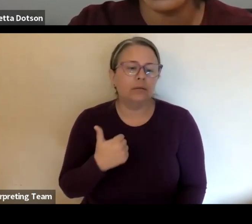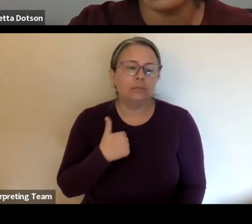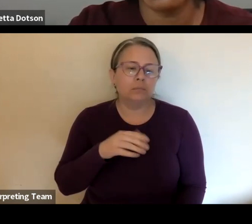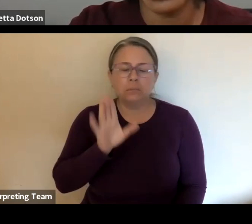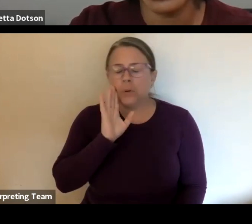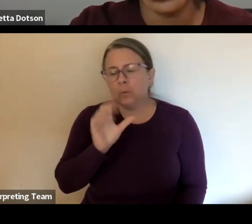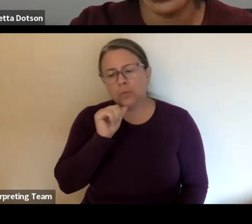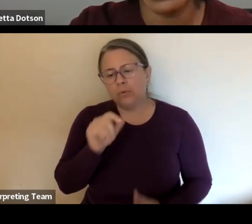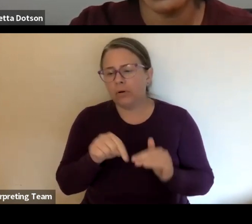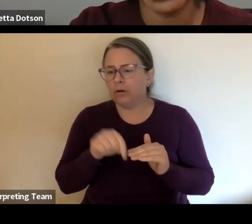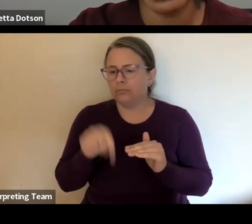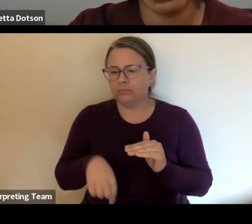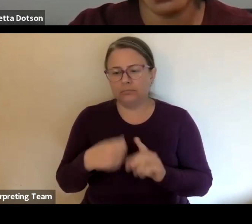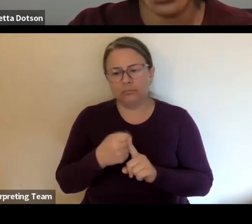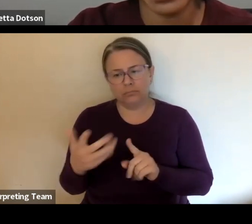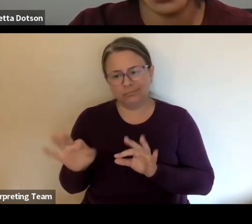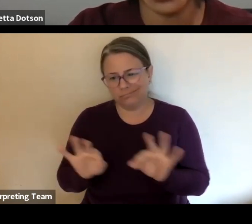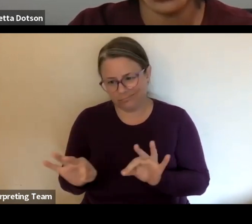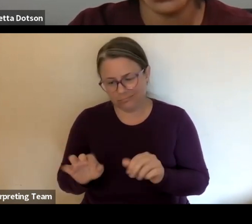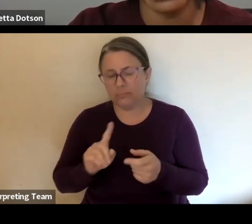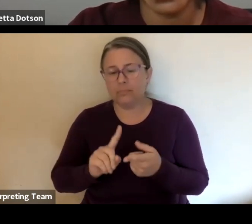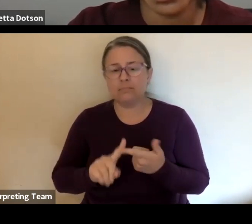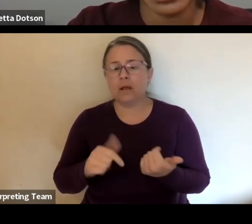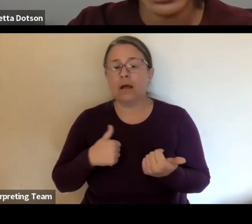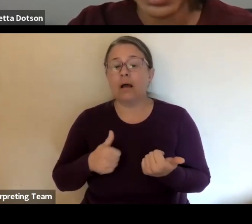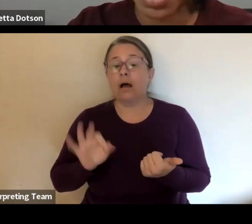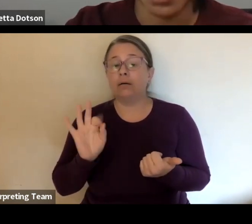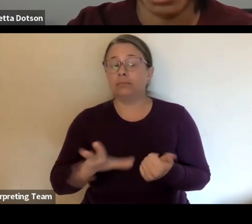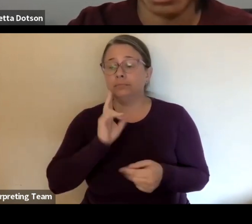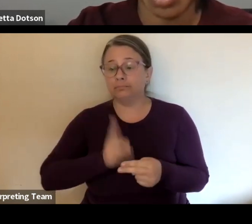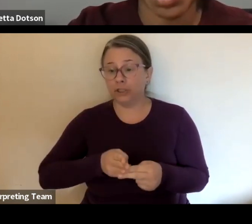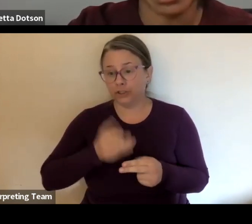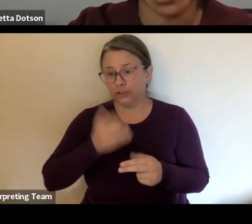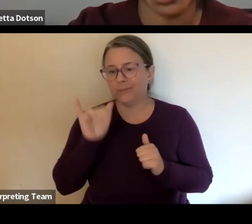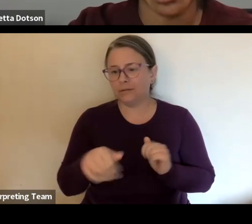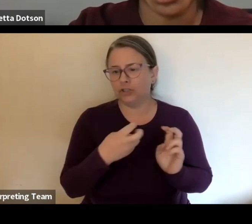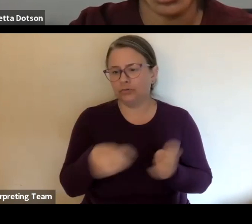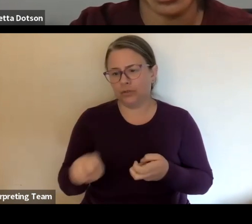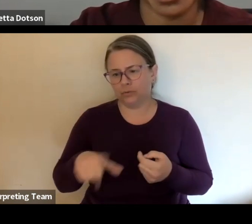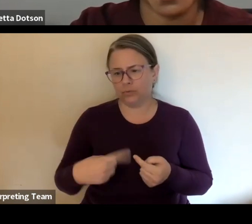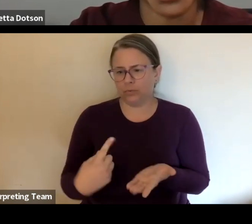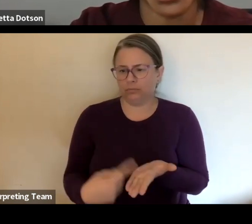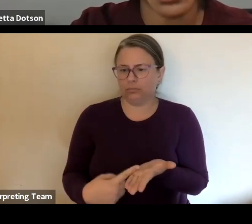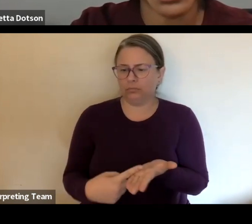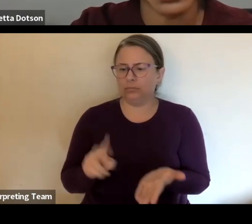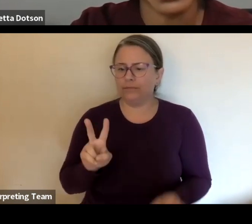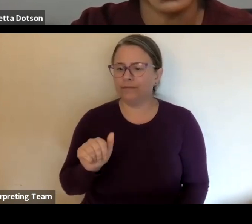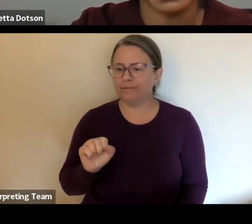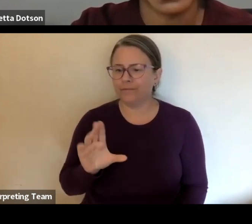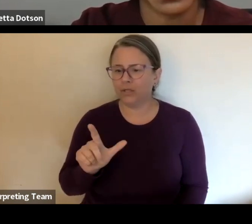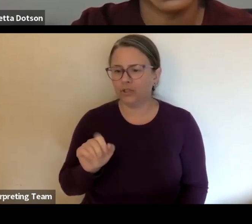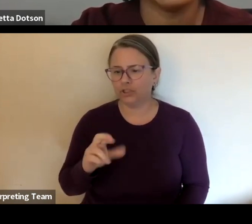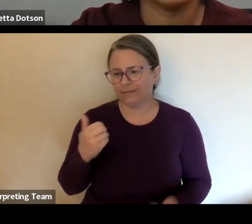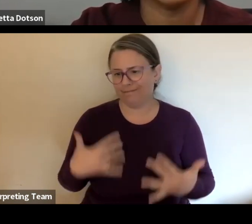about vascular depression, because it's important to know that there are biological links between